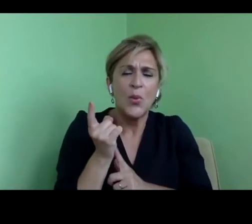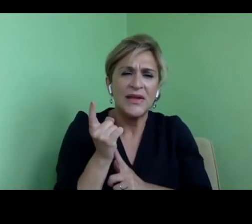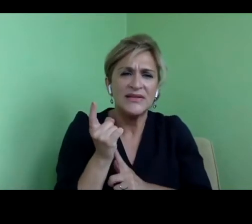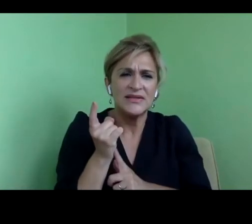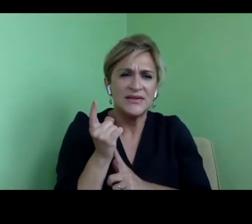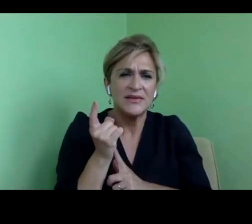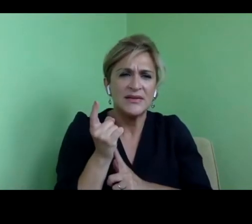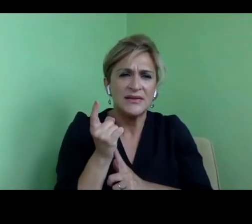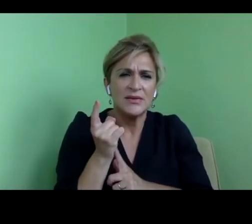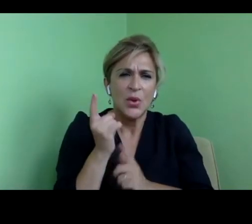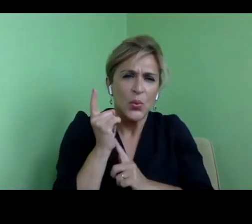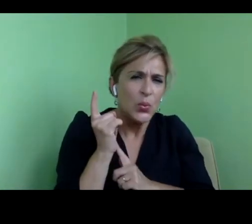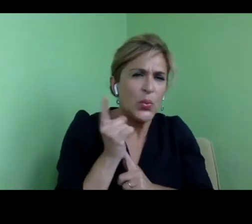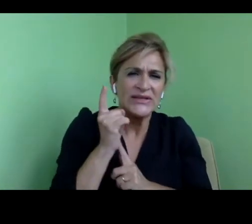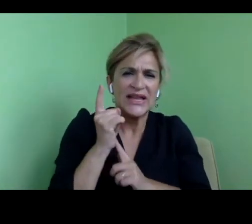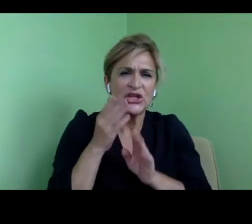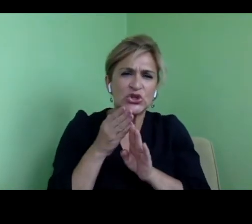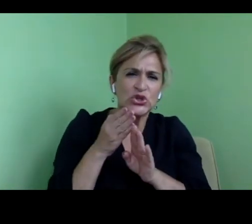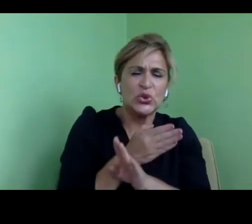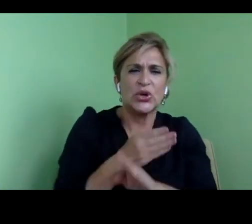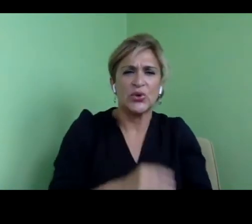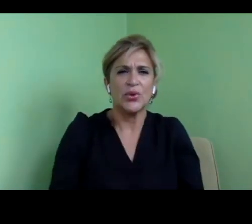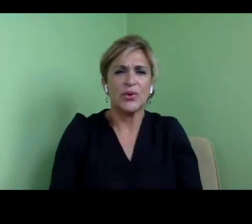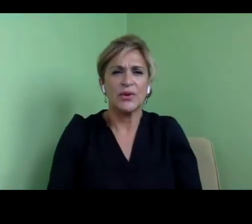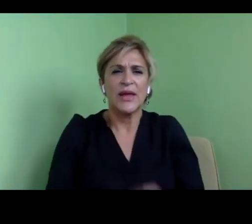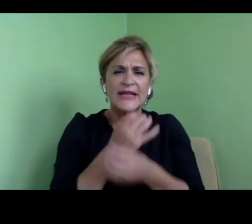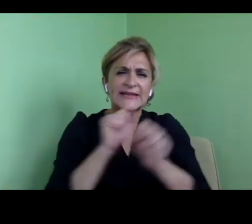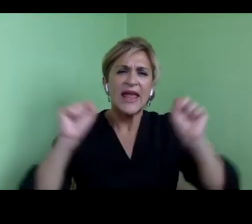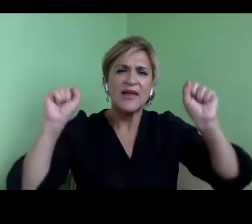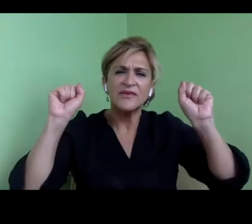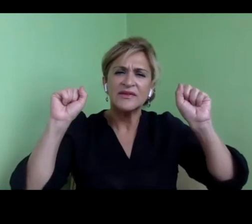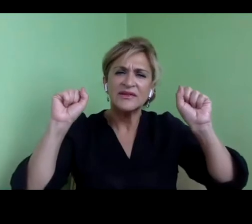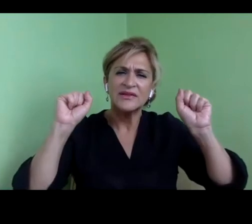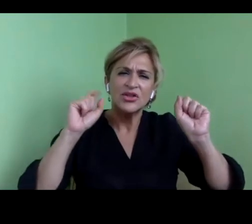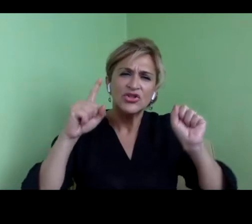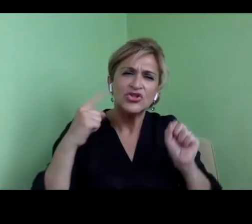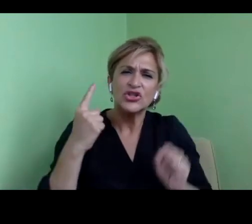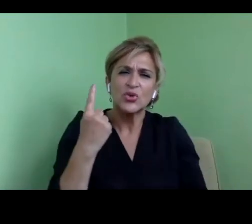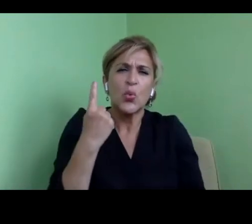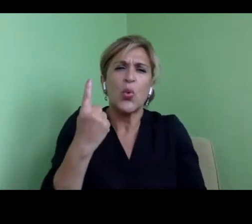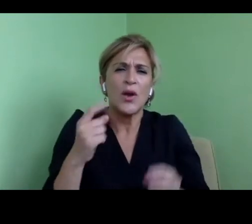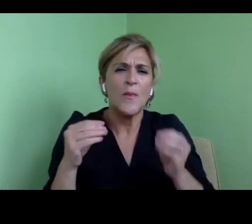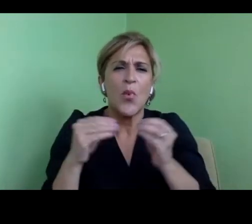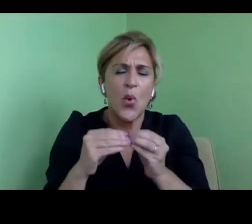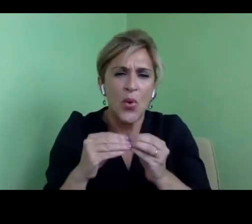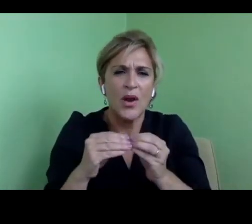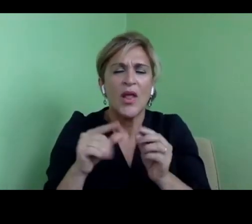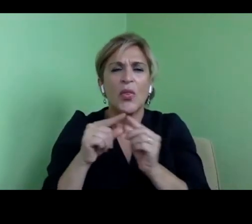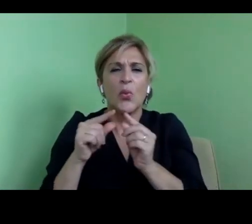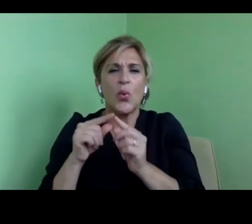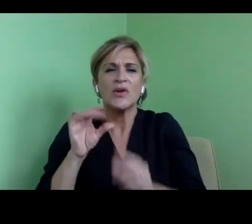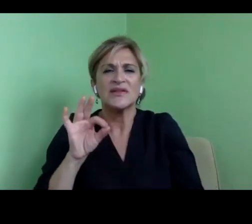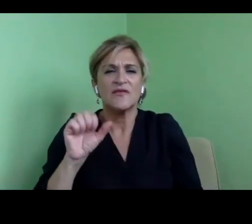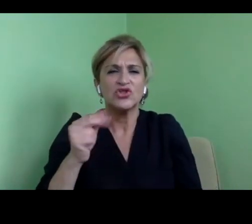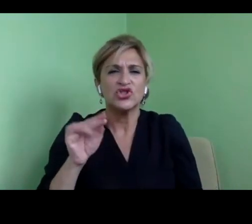One second sooner. I'm saved. Just one more. In the words of Schindler, who saved